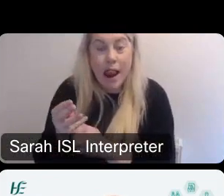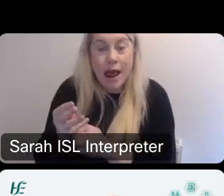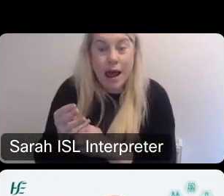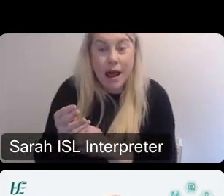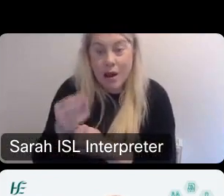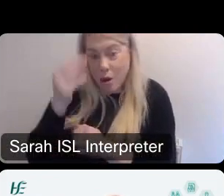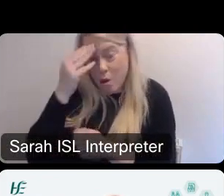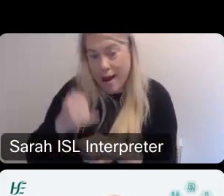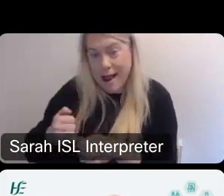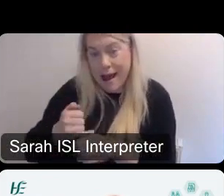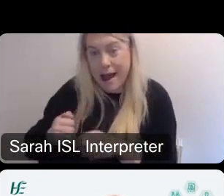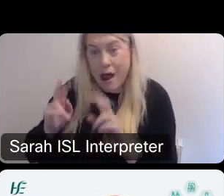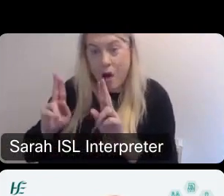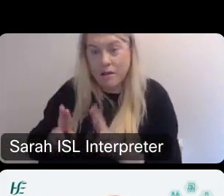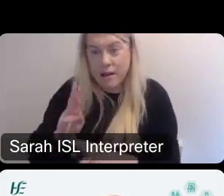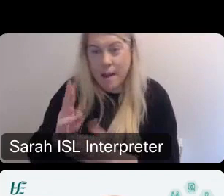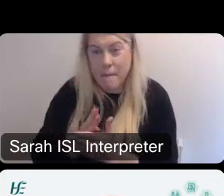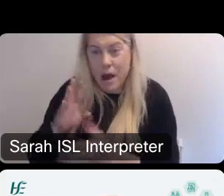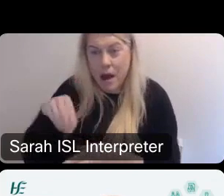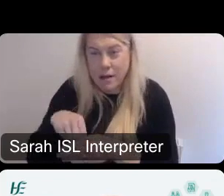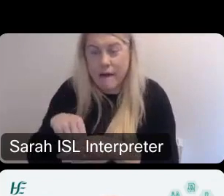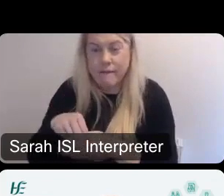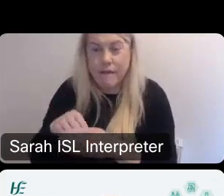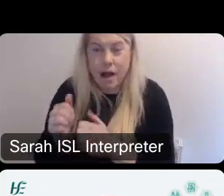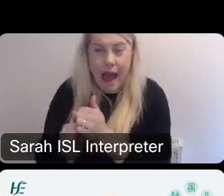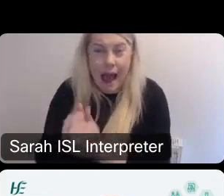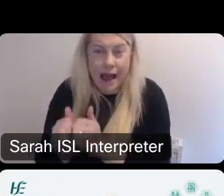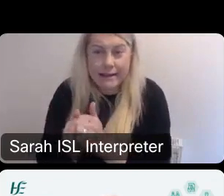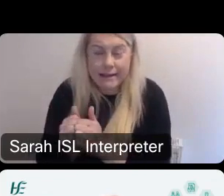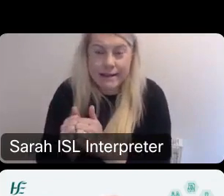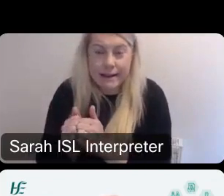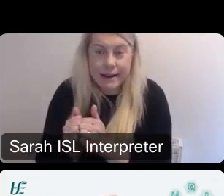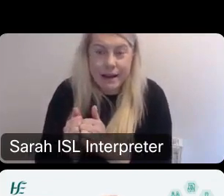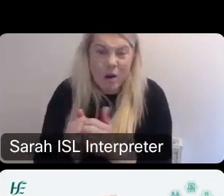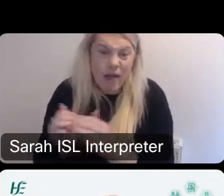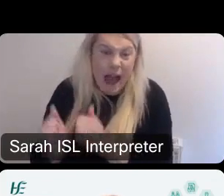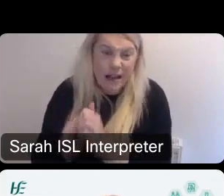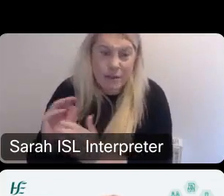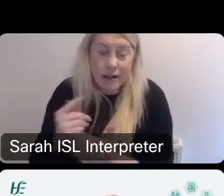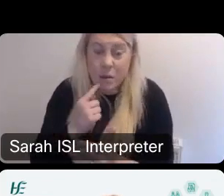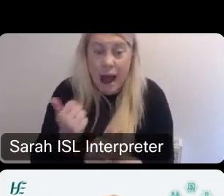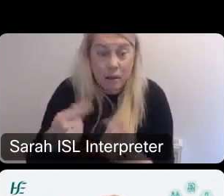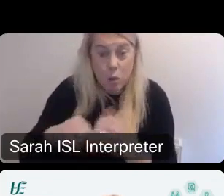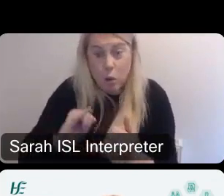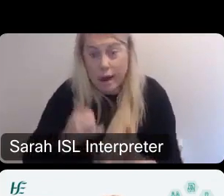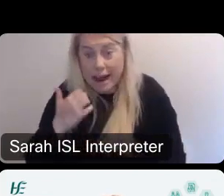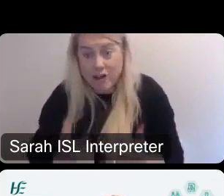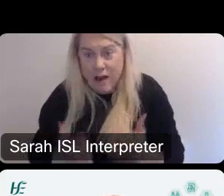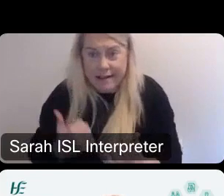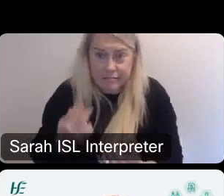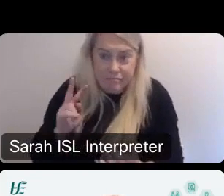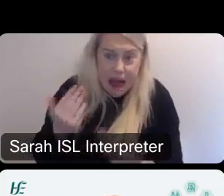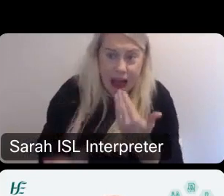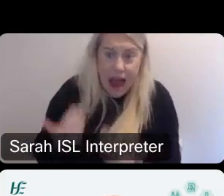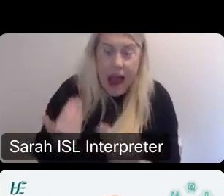clinical audit is part of the provisions of that act. So I would encourage anybody that's interested in how the implementation of the